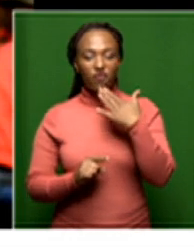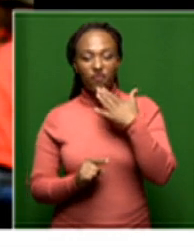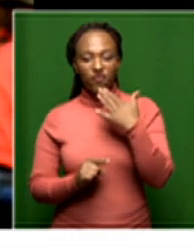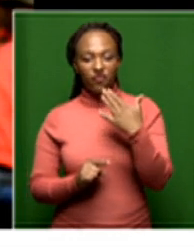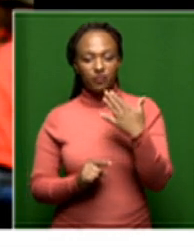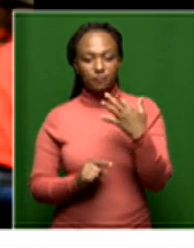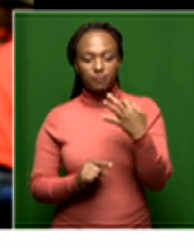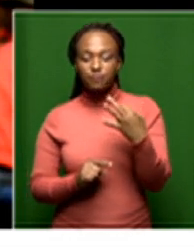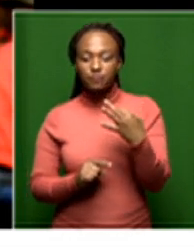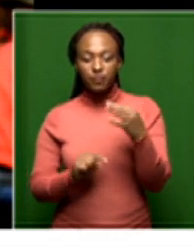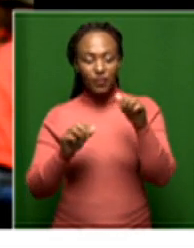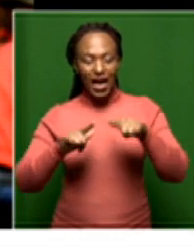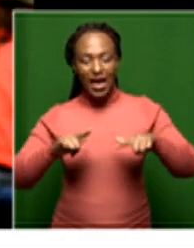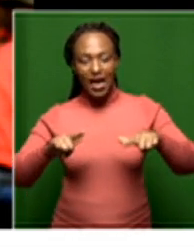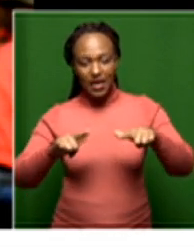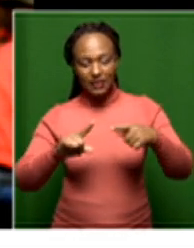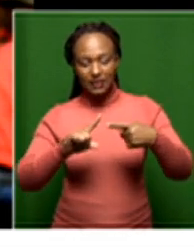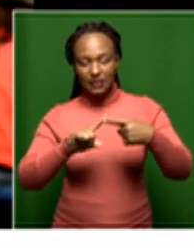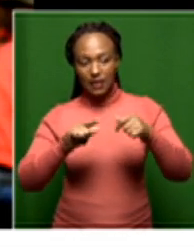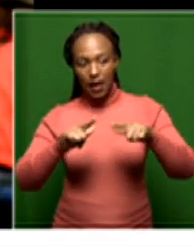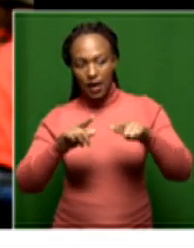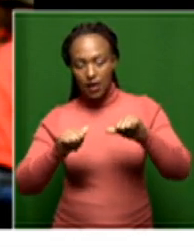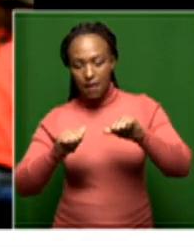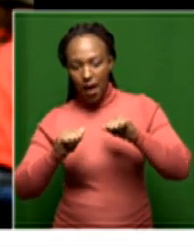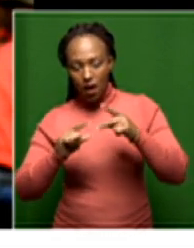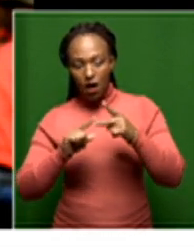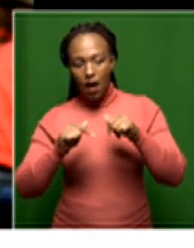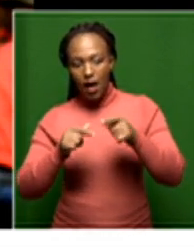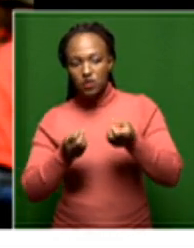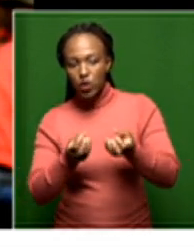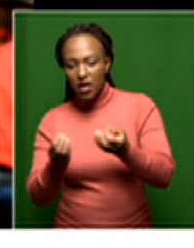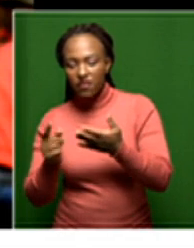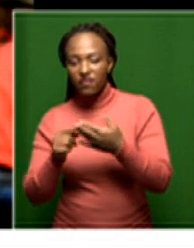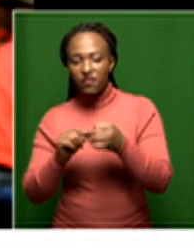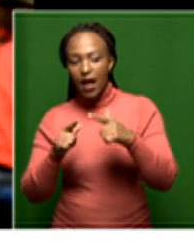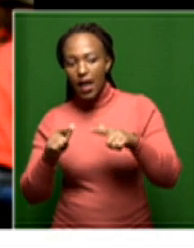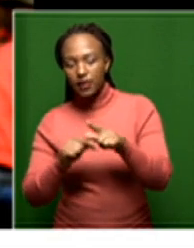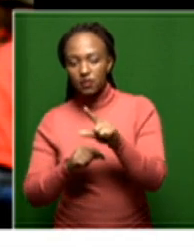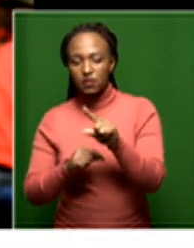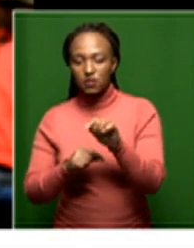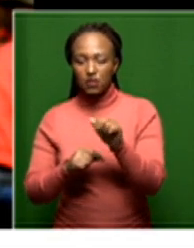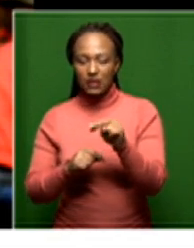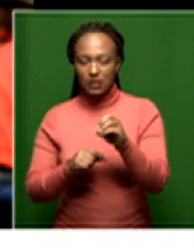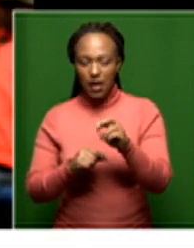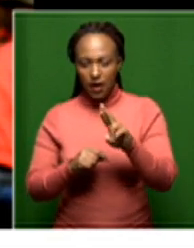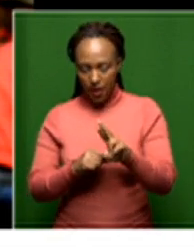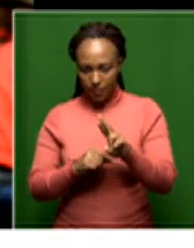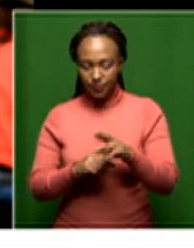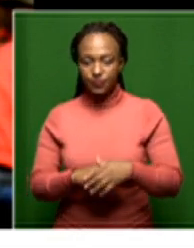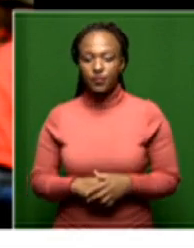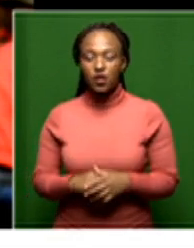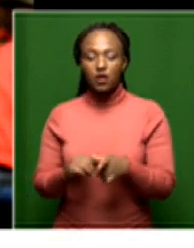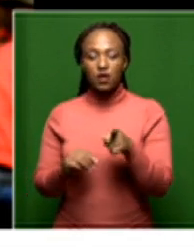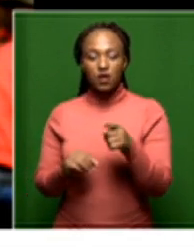legs to land reform: restitution, redistribution, land tenure. On the restitution